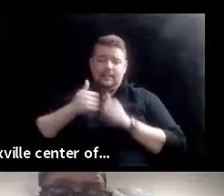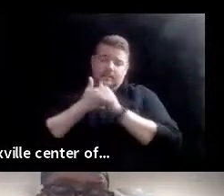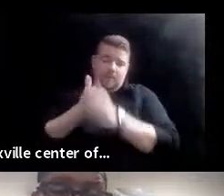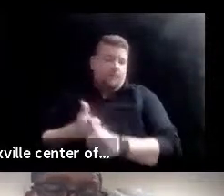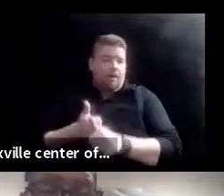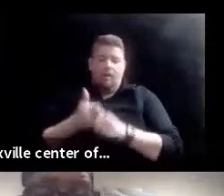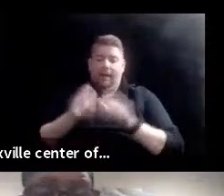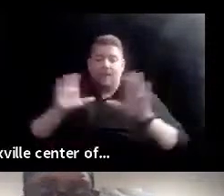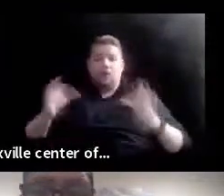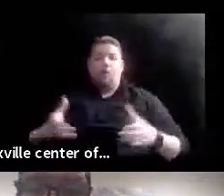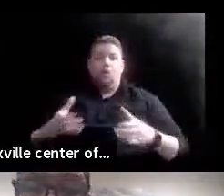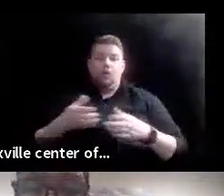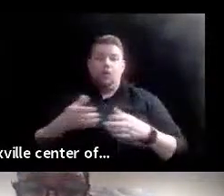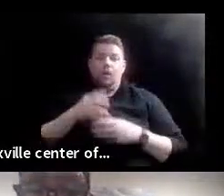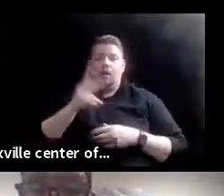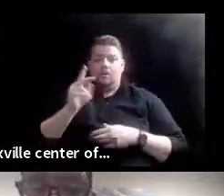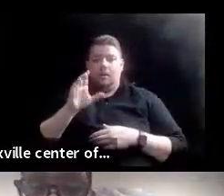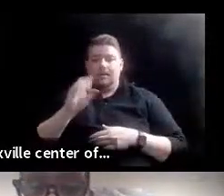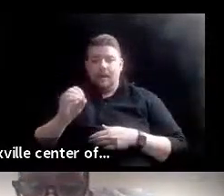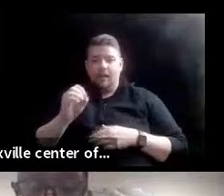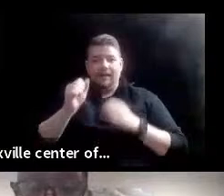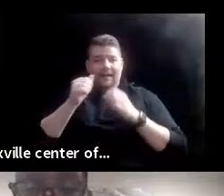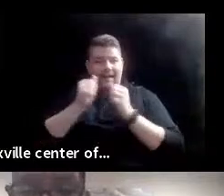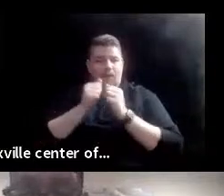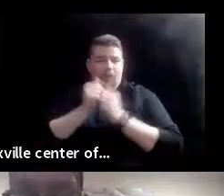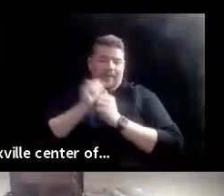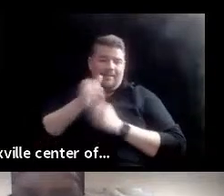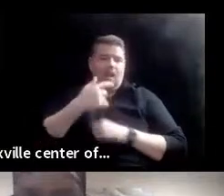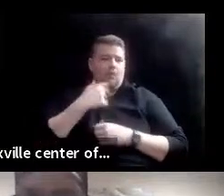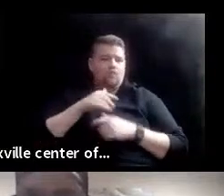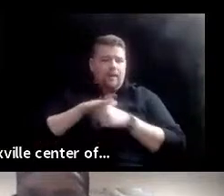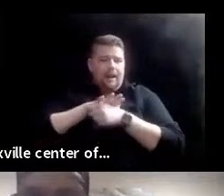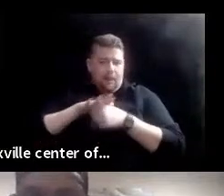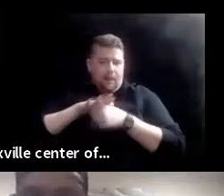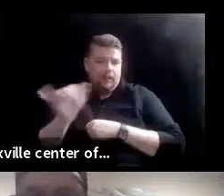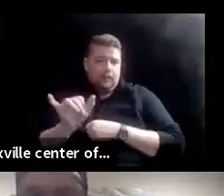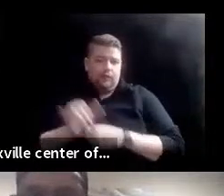do. And Knox County is in that red zone as well.